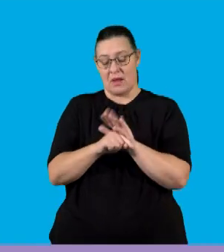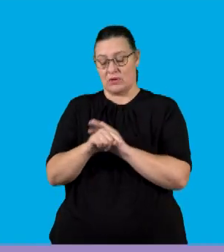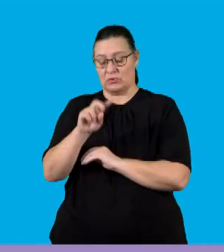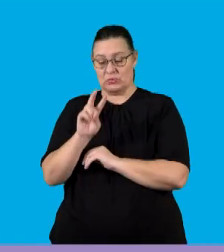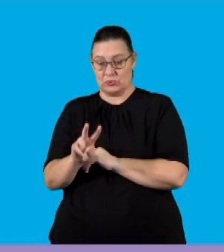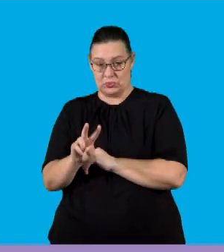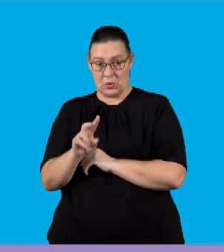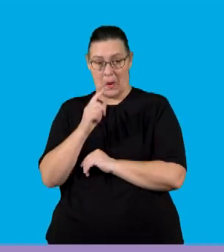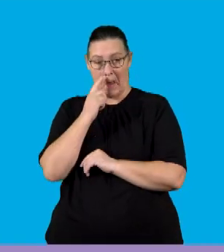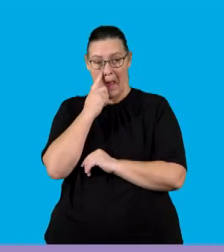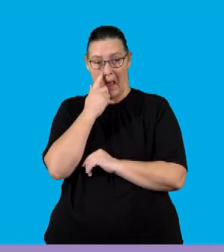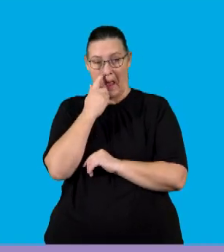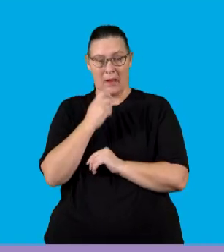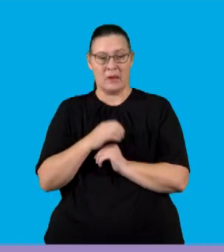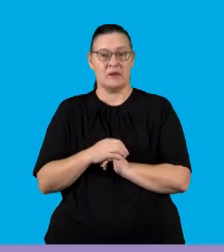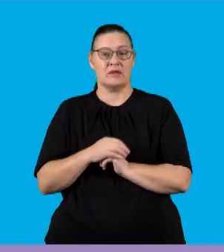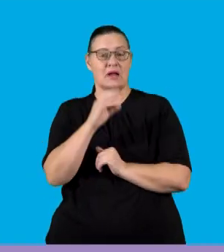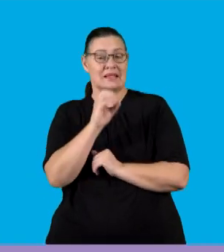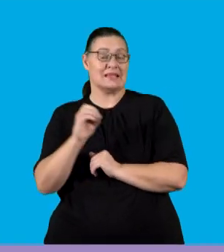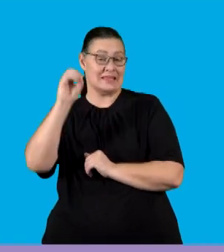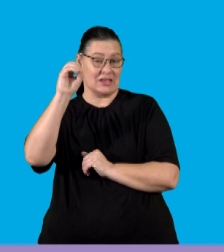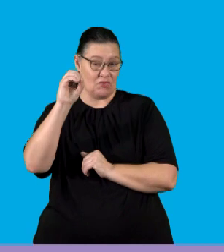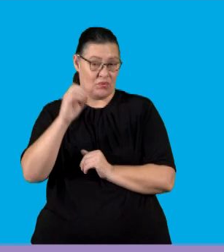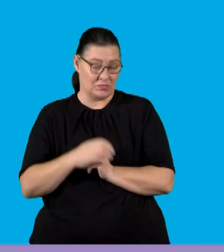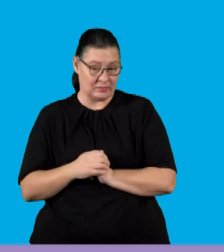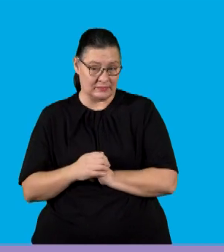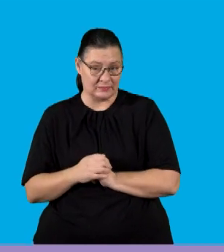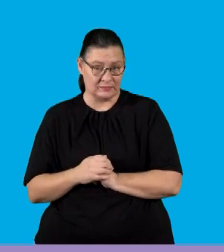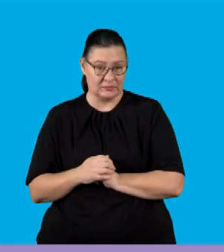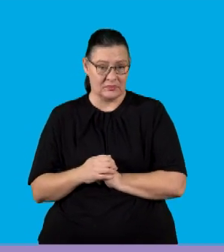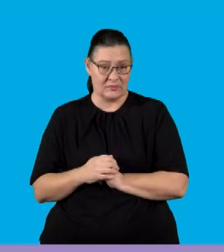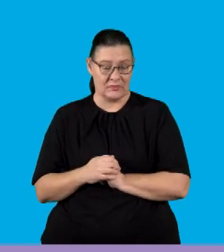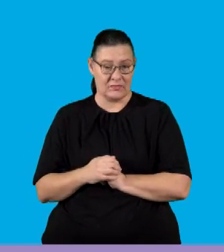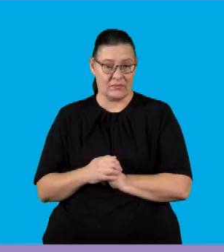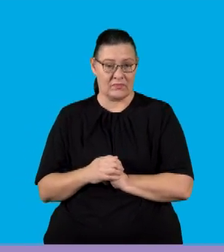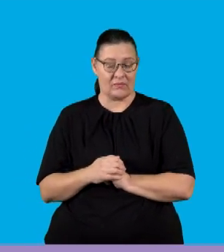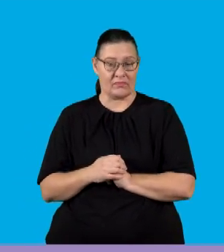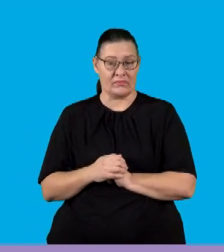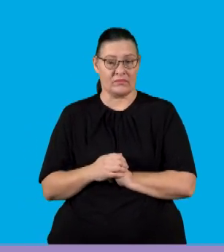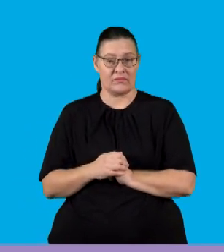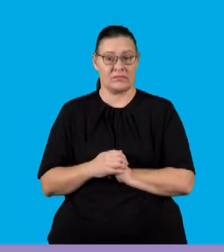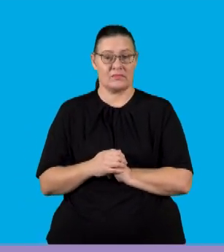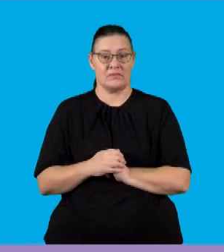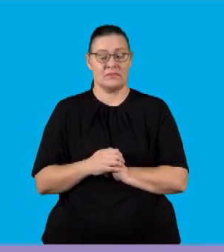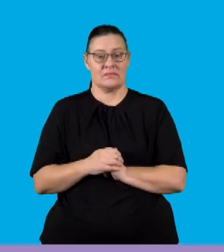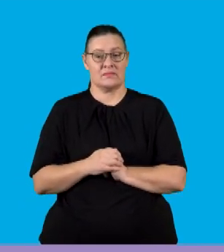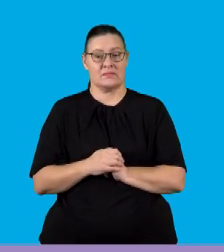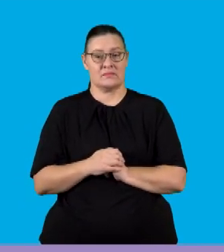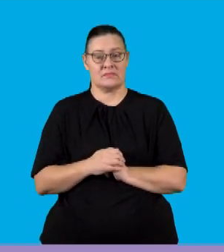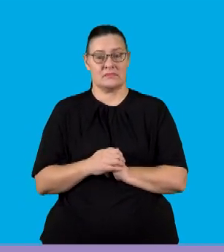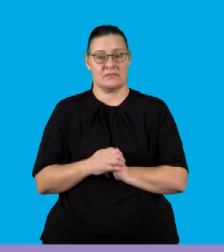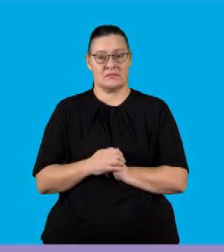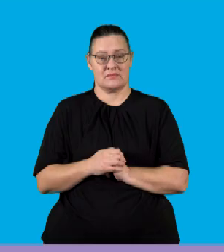there a negative 9 multiplied by a negative 2. And they are raised to the